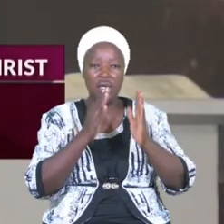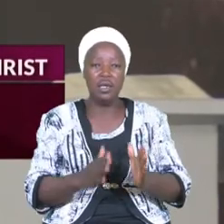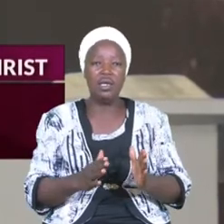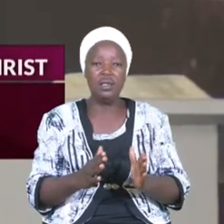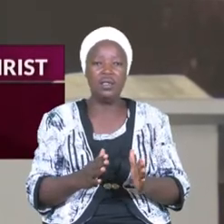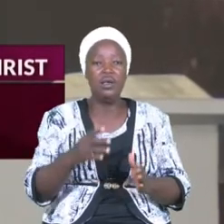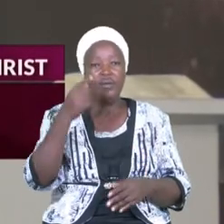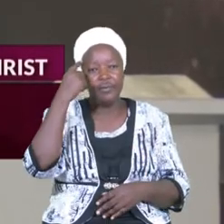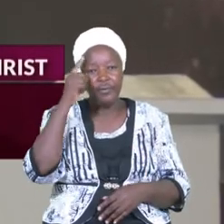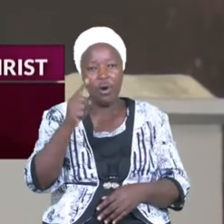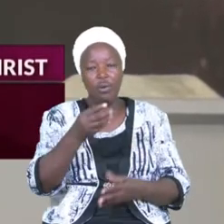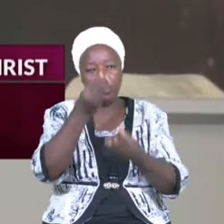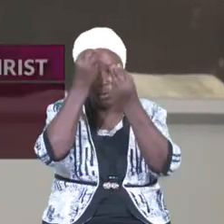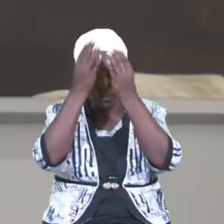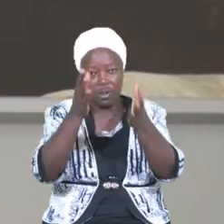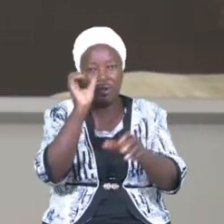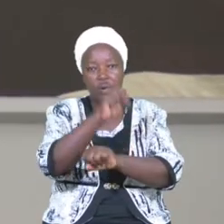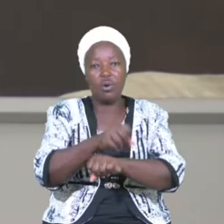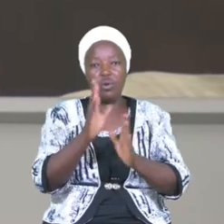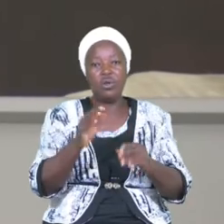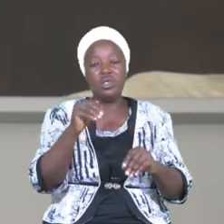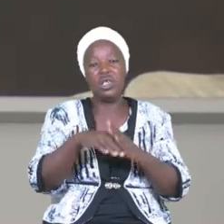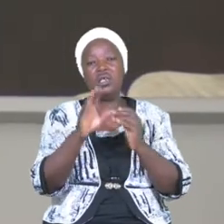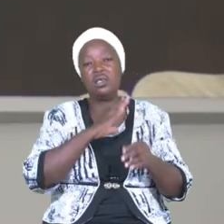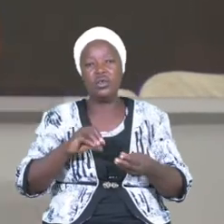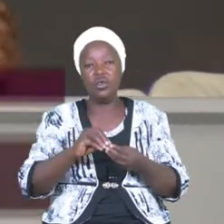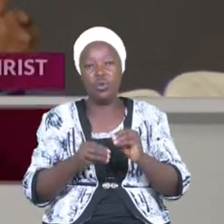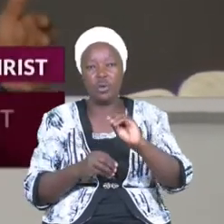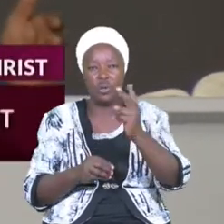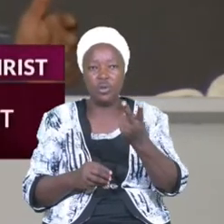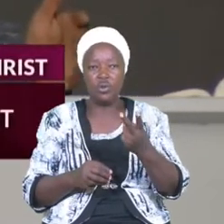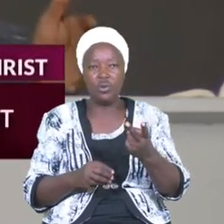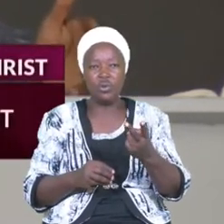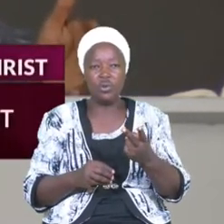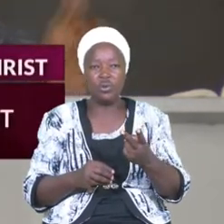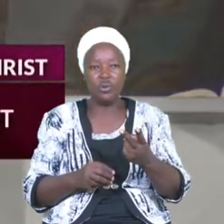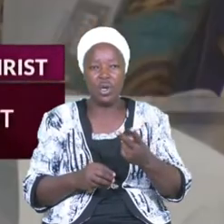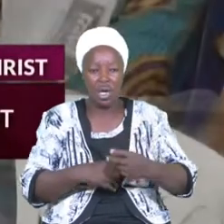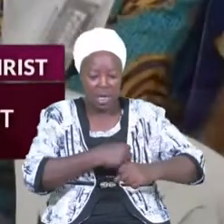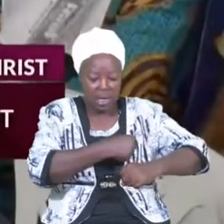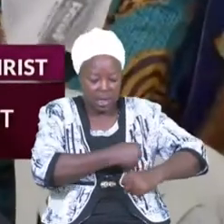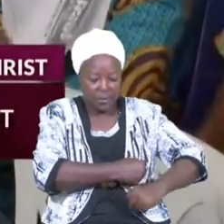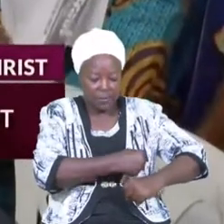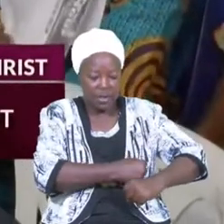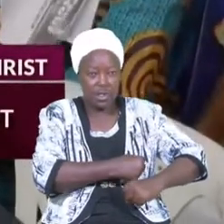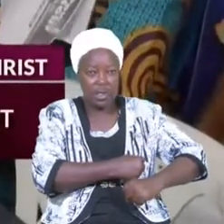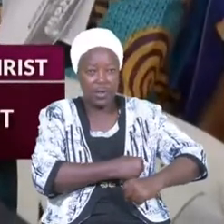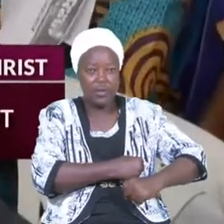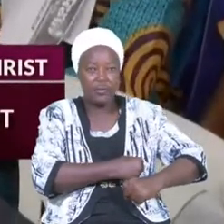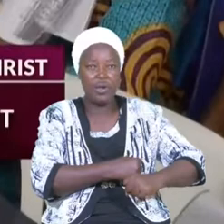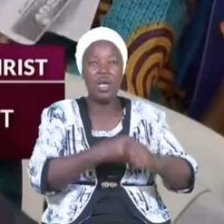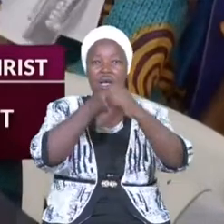in Christ. Number two, defensive gird for obedient